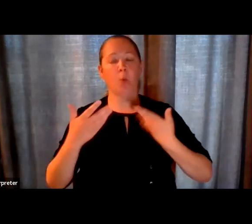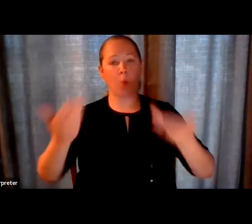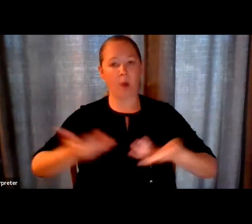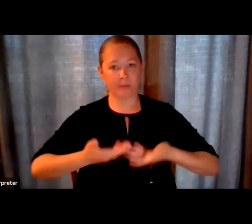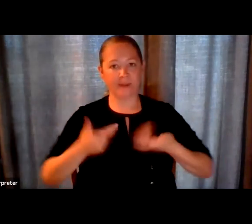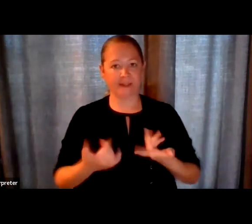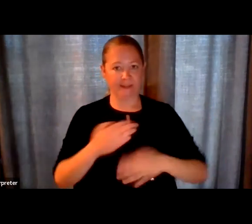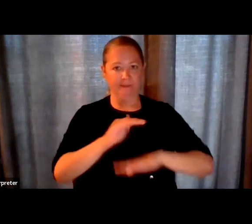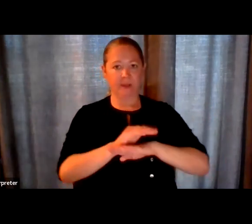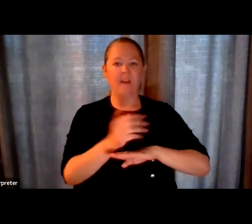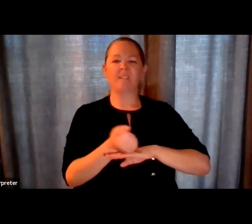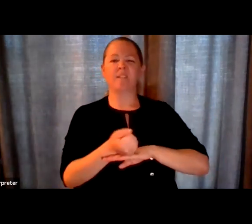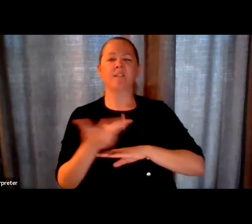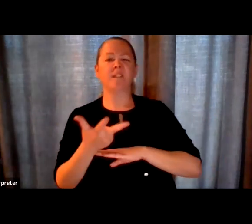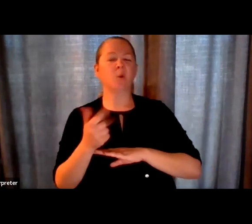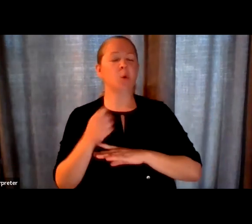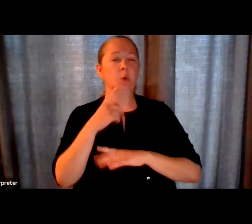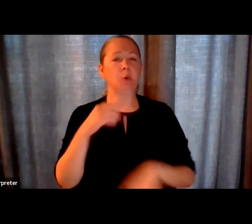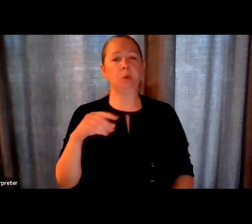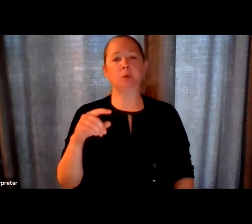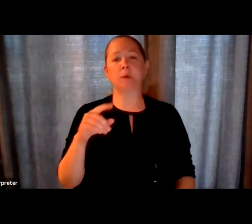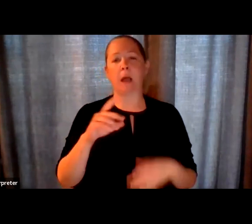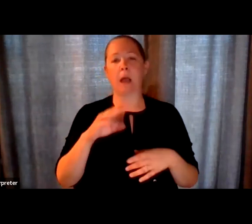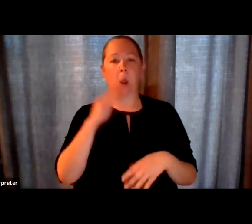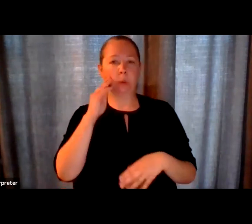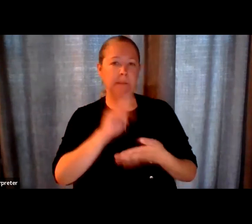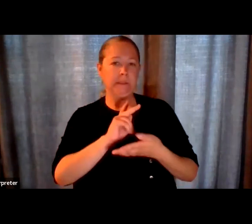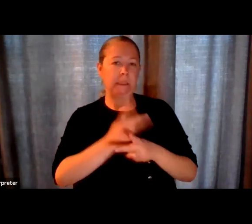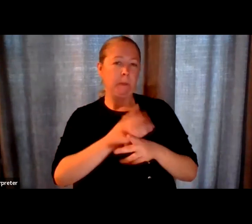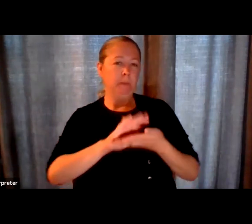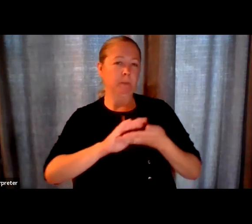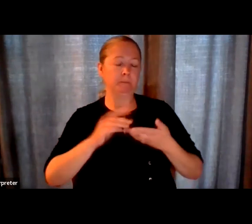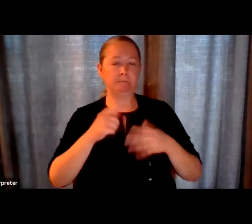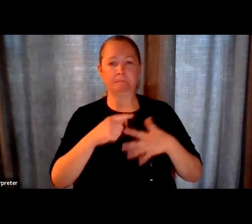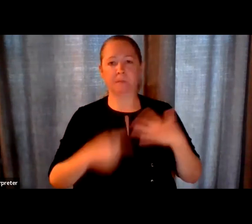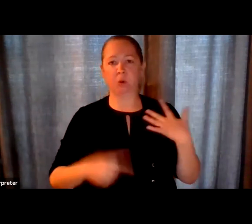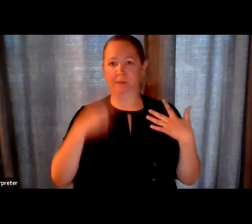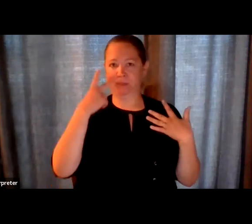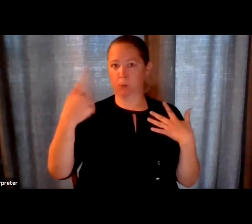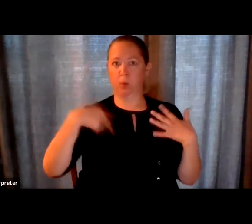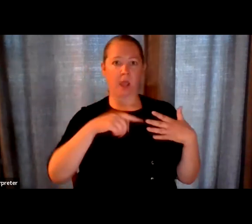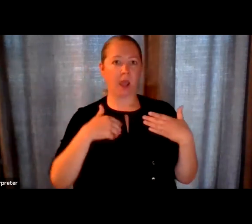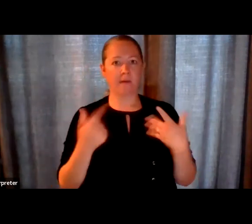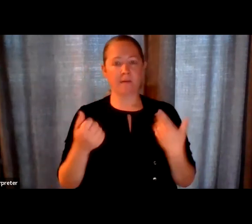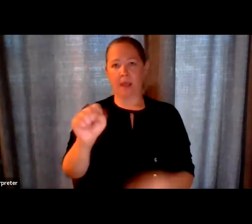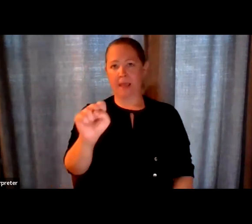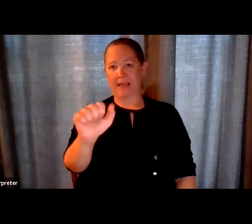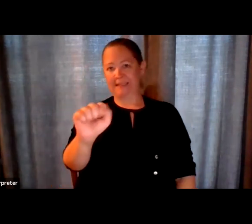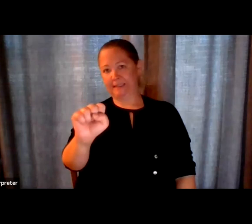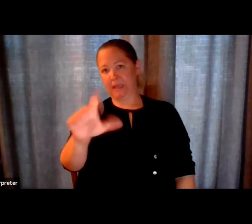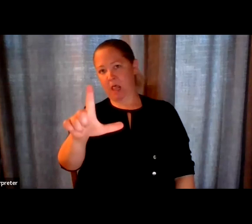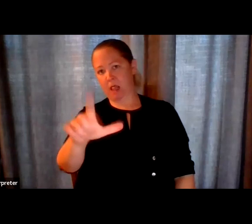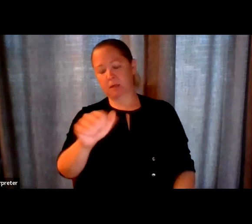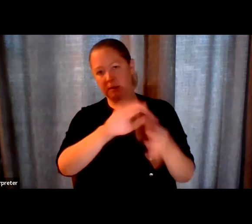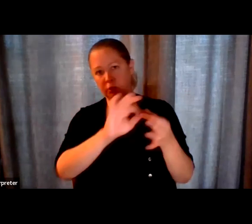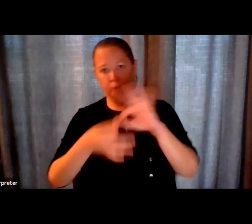housekeeping items before we get started. You should see that we do have ASL interpretation on your screen. If you're